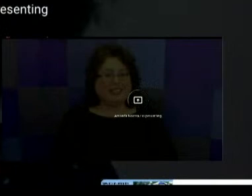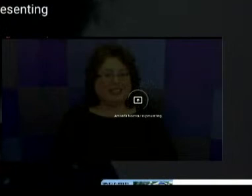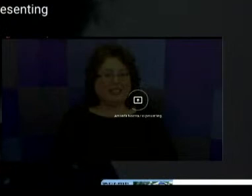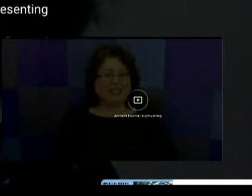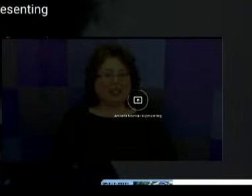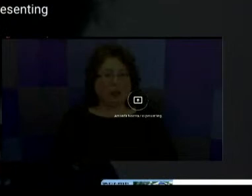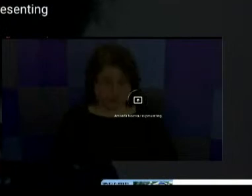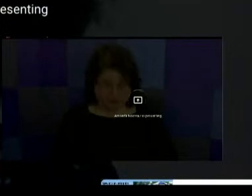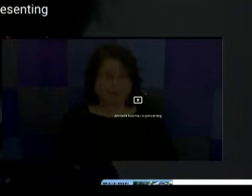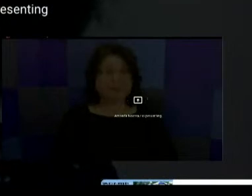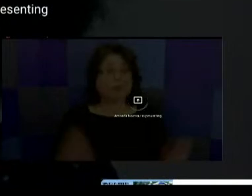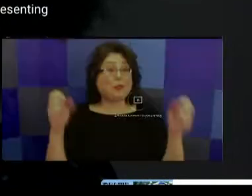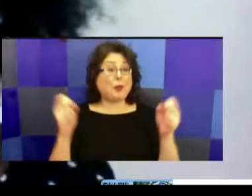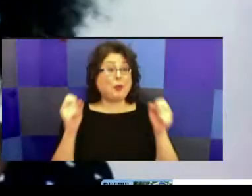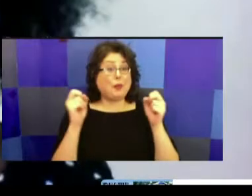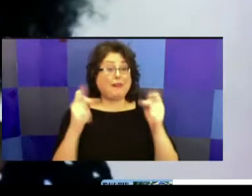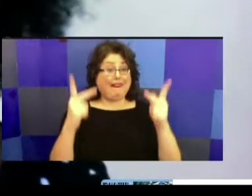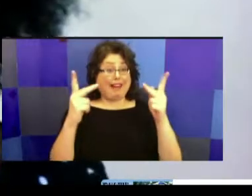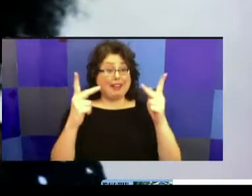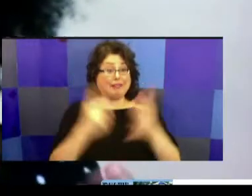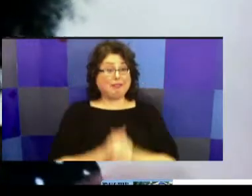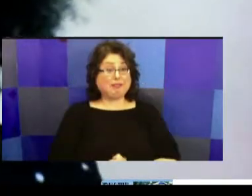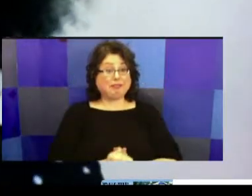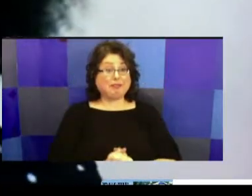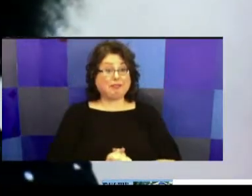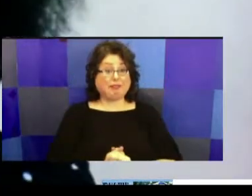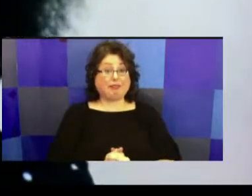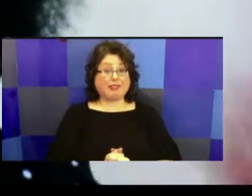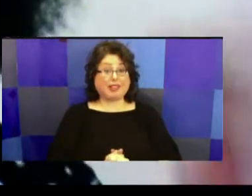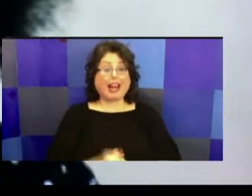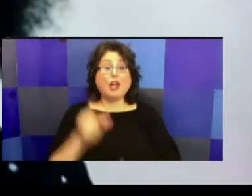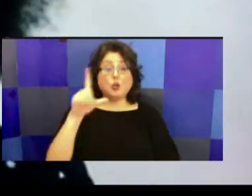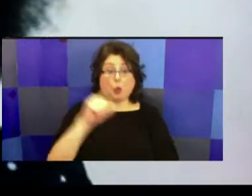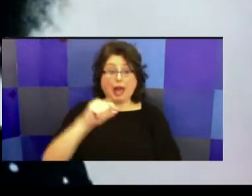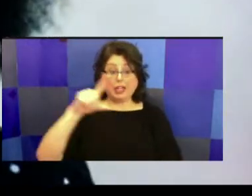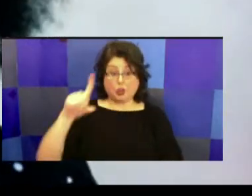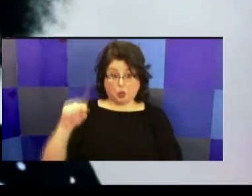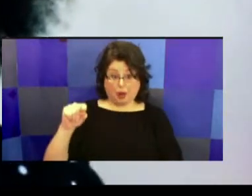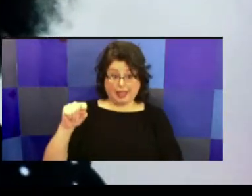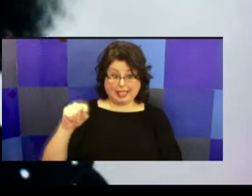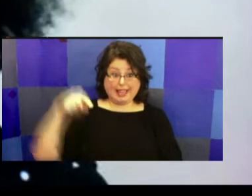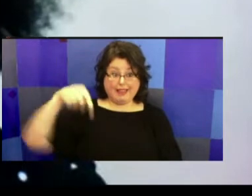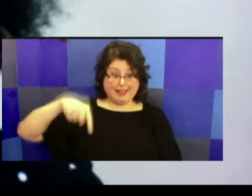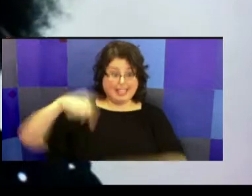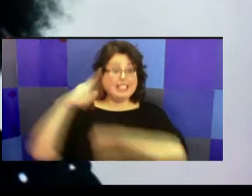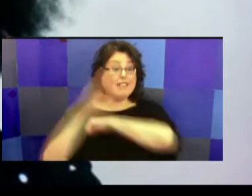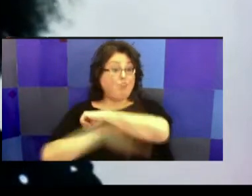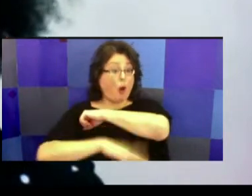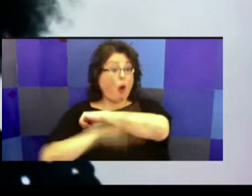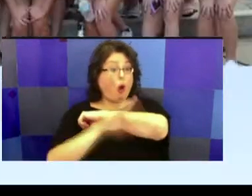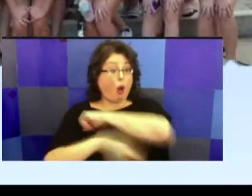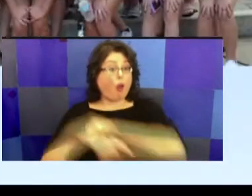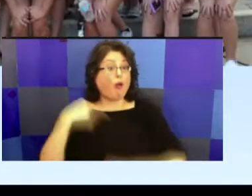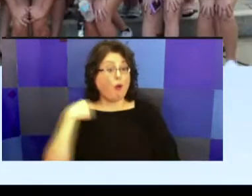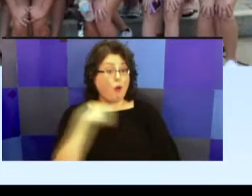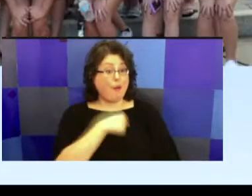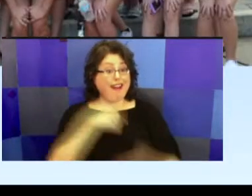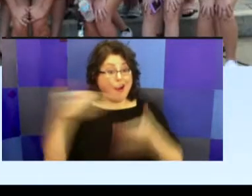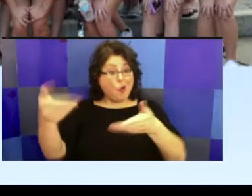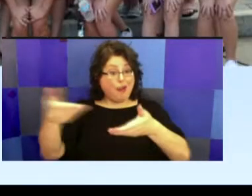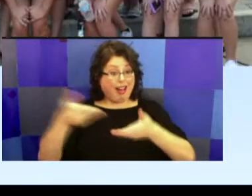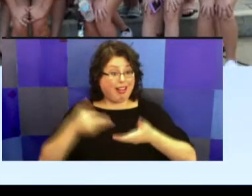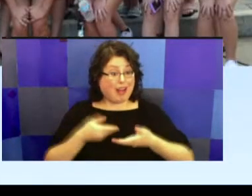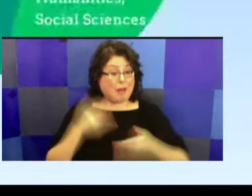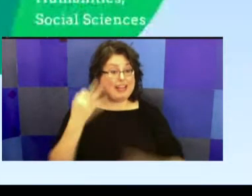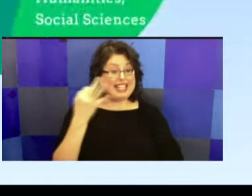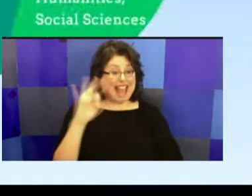All right, so in 2020, this fall, we are welcoming our